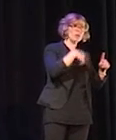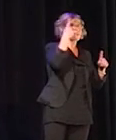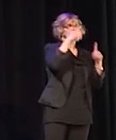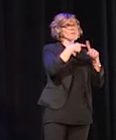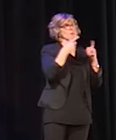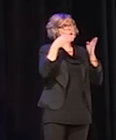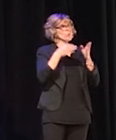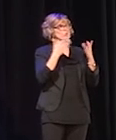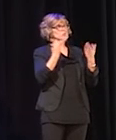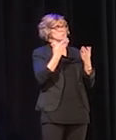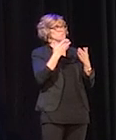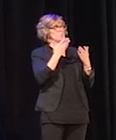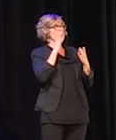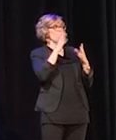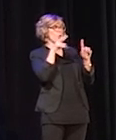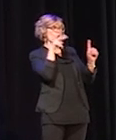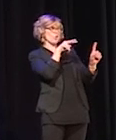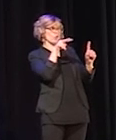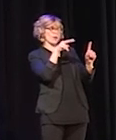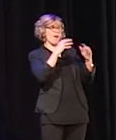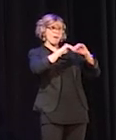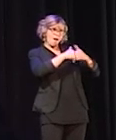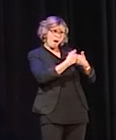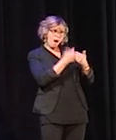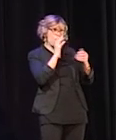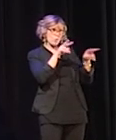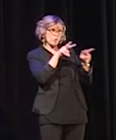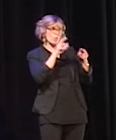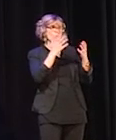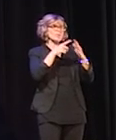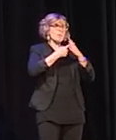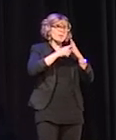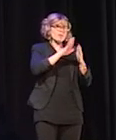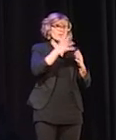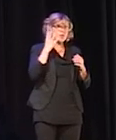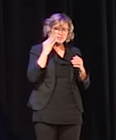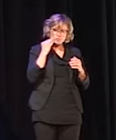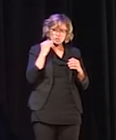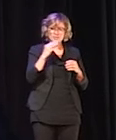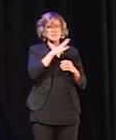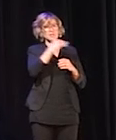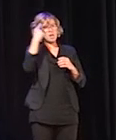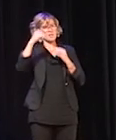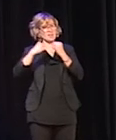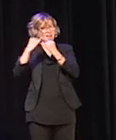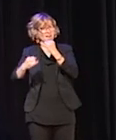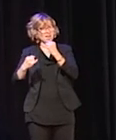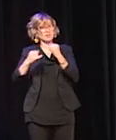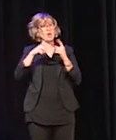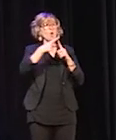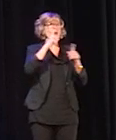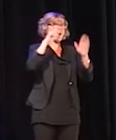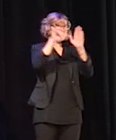to, or what they're paying attention to, how they're paying attention to at the beginning of that experience. And the end. And from there, when you identify that stuff,